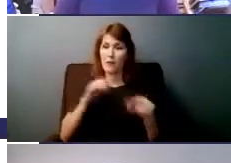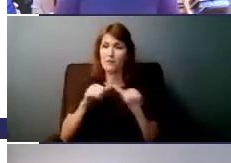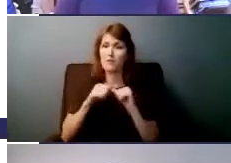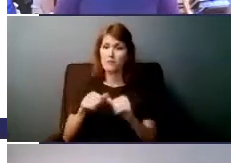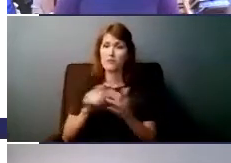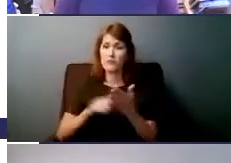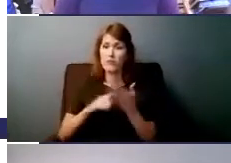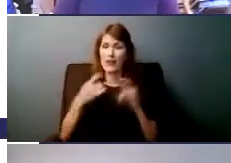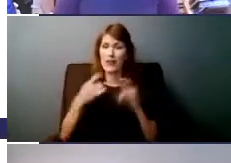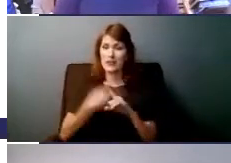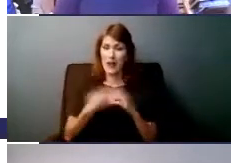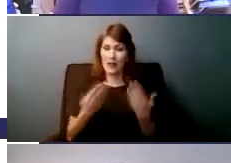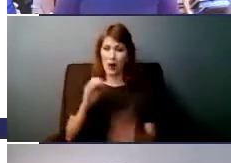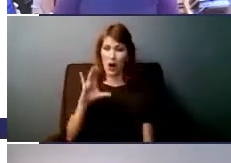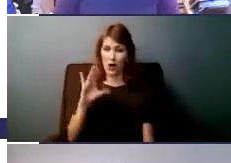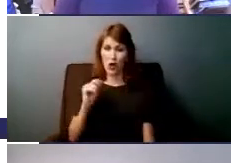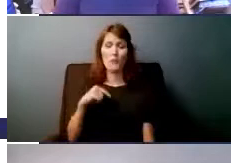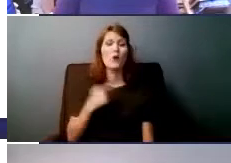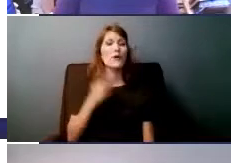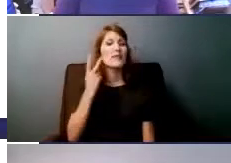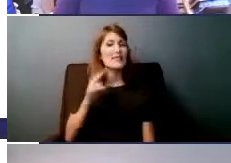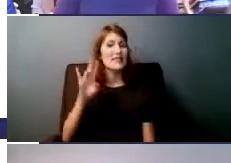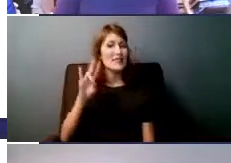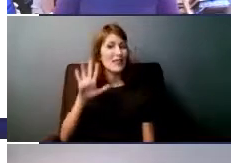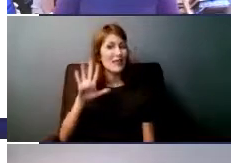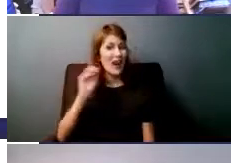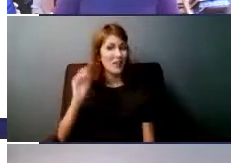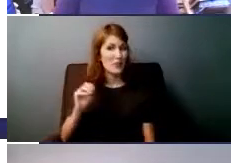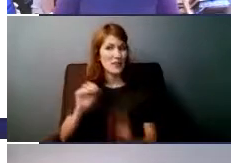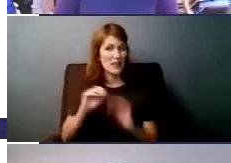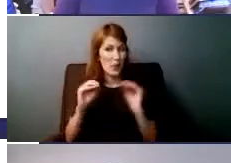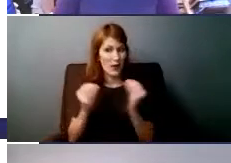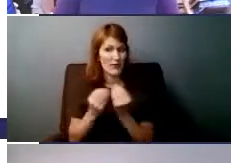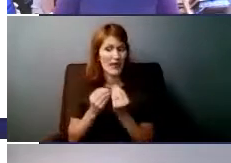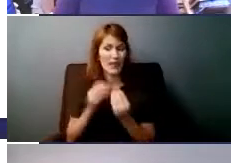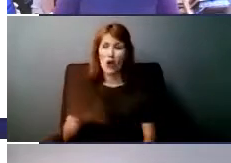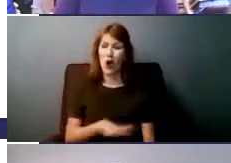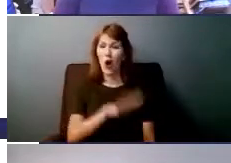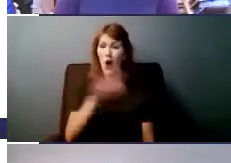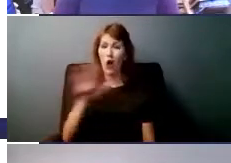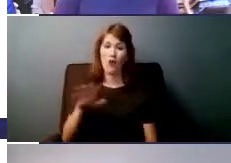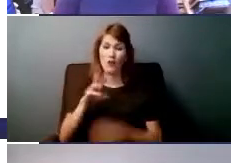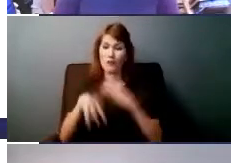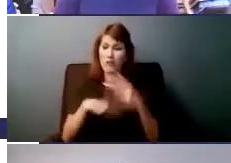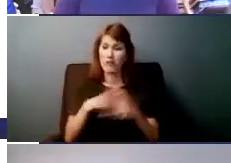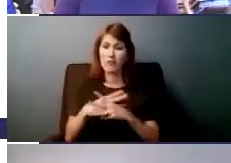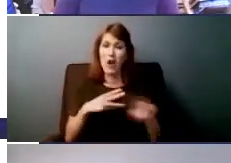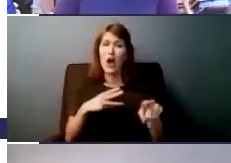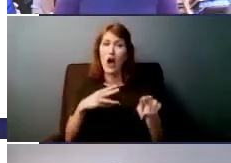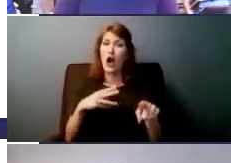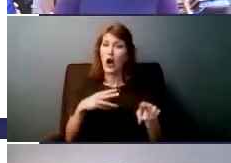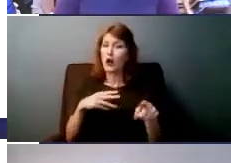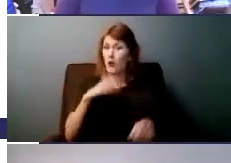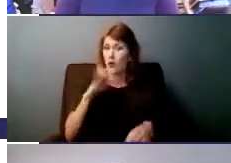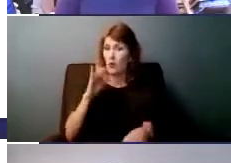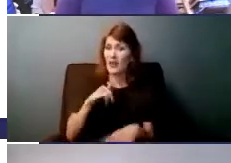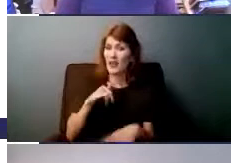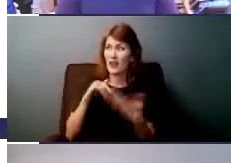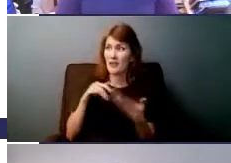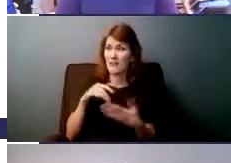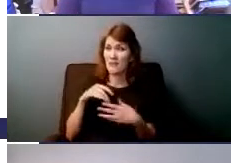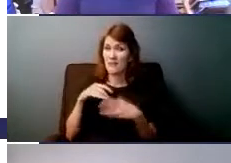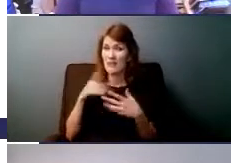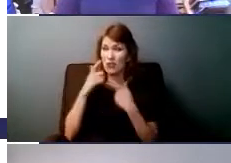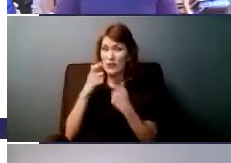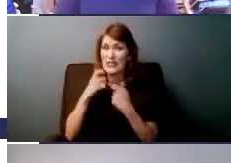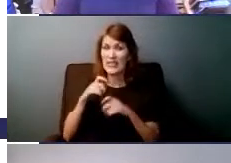in October, we've seen that 75% of organizations around the globe are looking at virtual events. And that is, of course, because of the